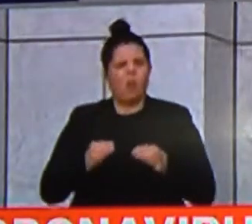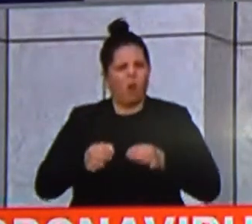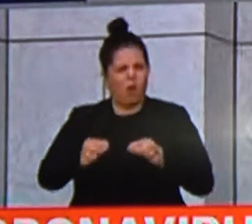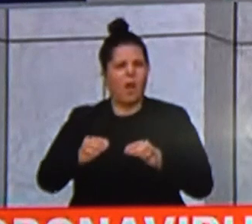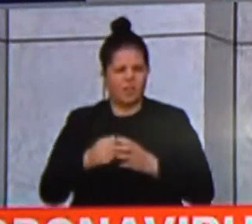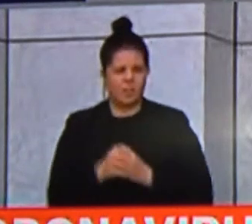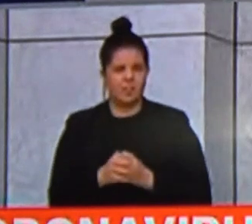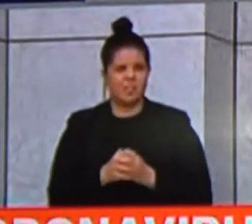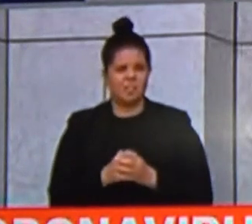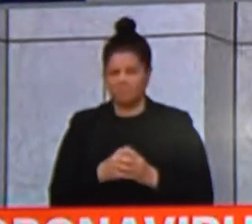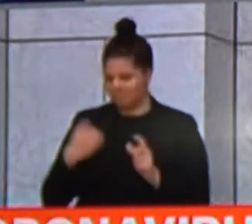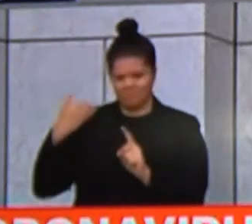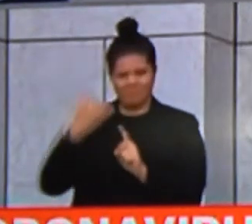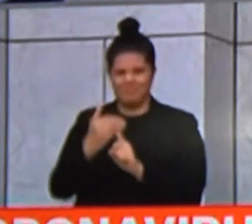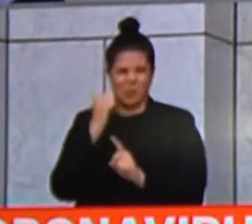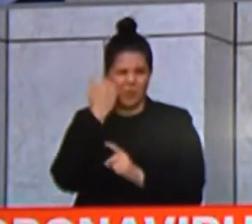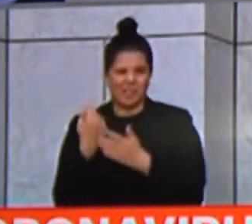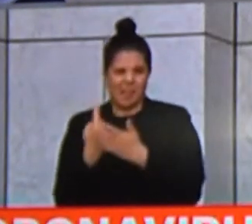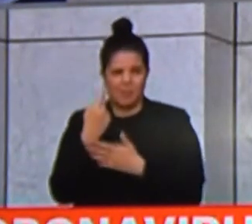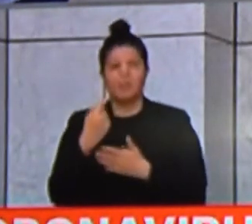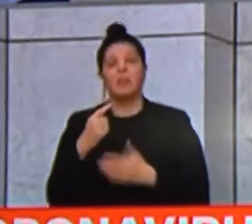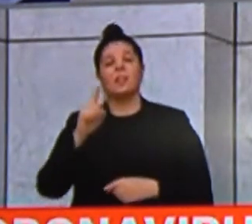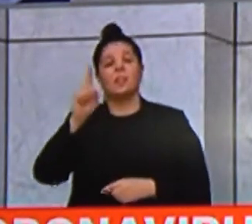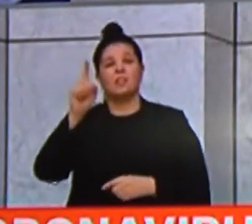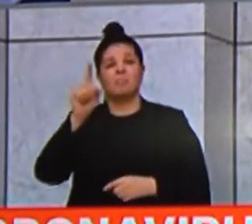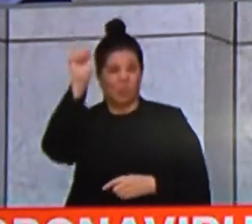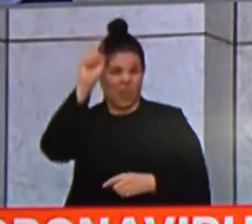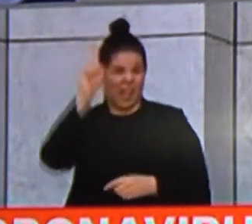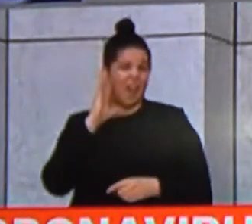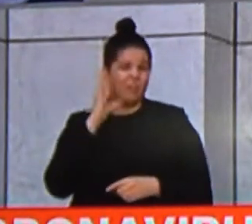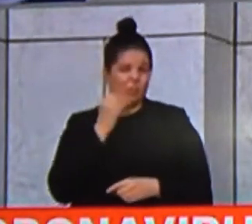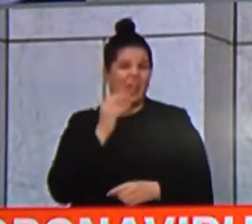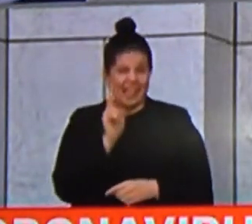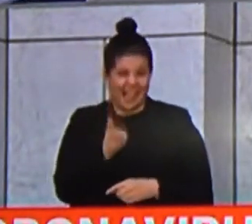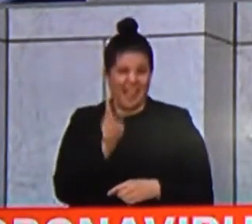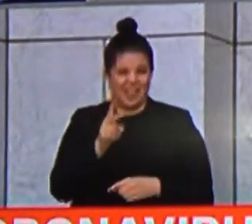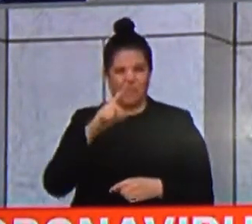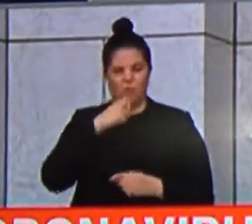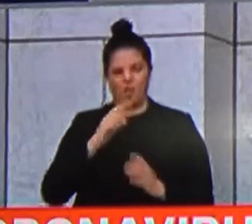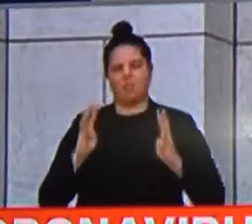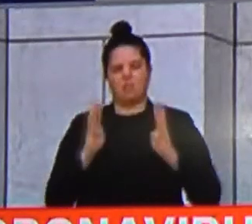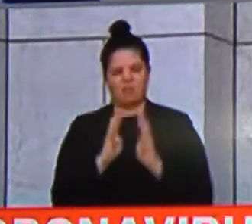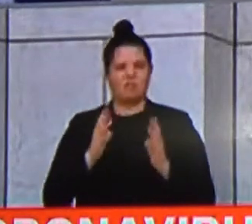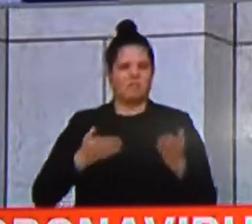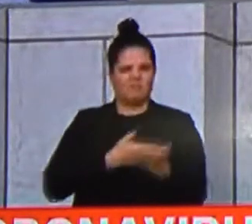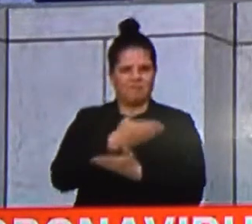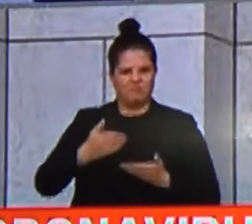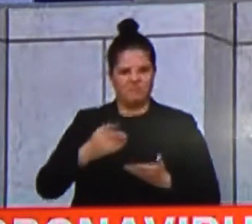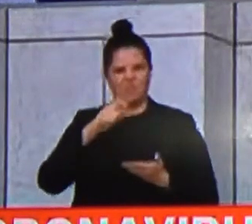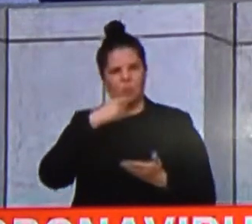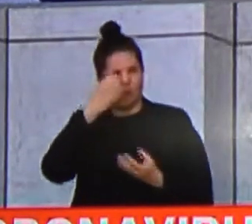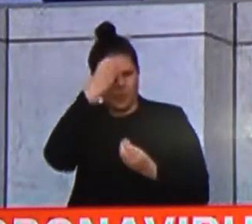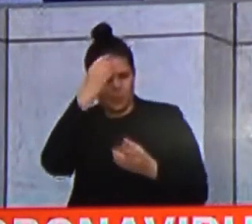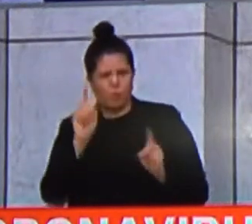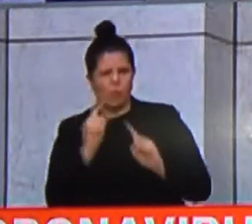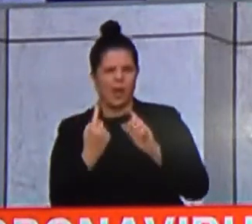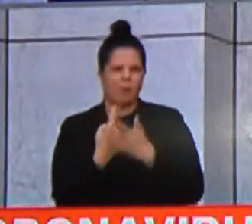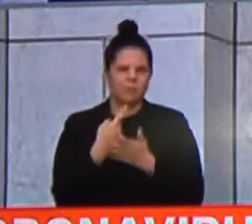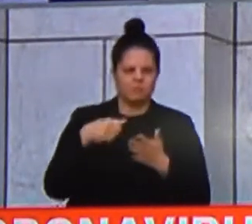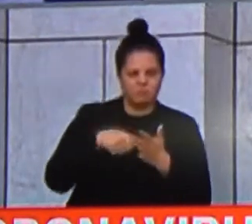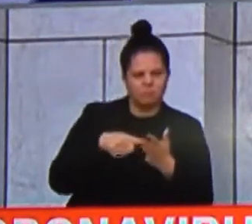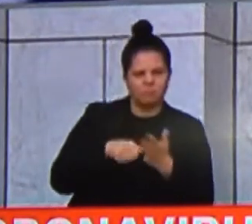providing telehealth over the phone? And if that's the case, is it entirely covered? Yes, so what we've got here is